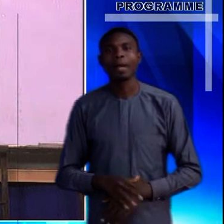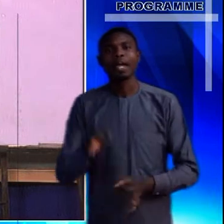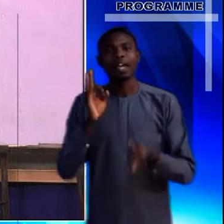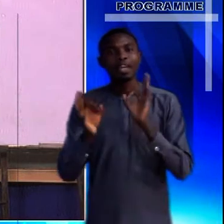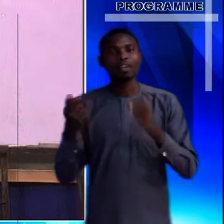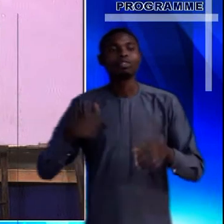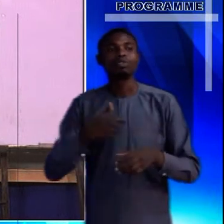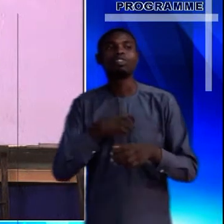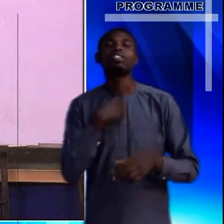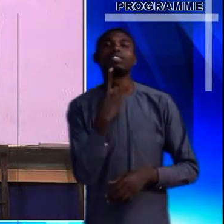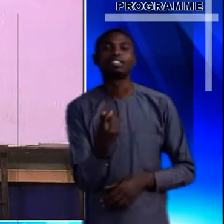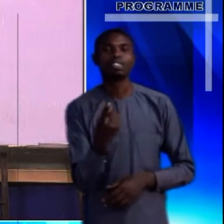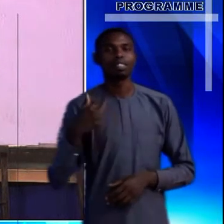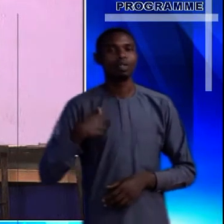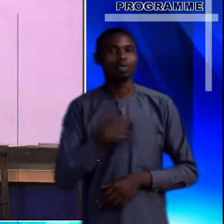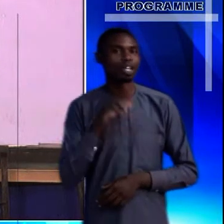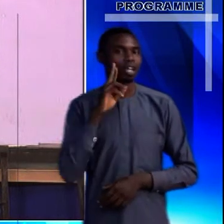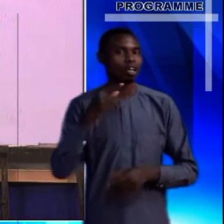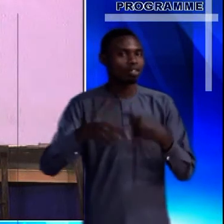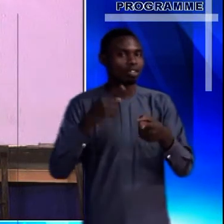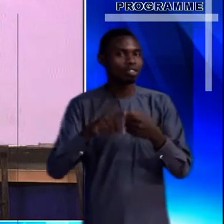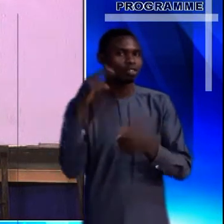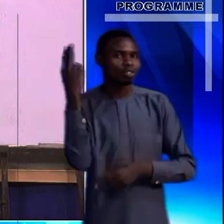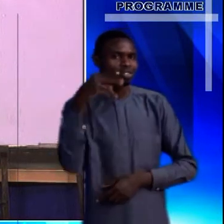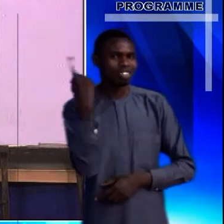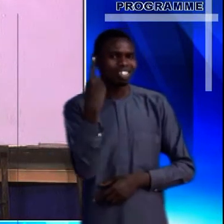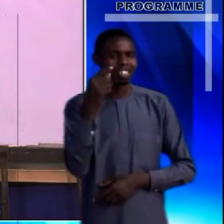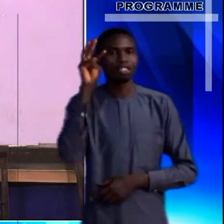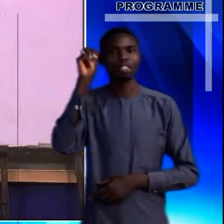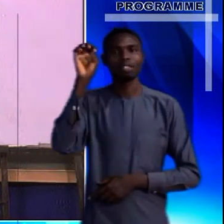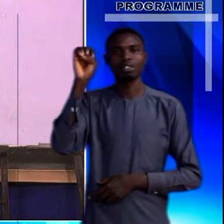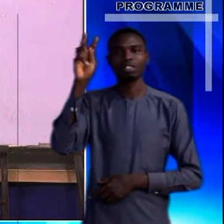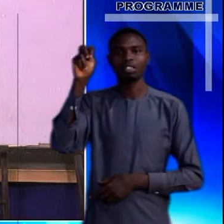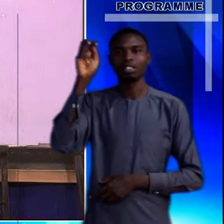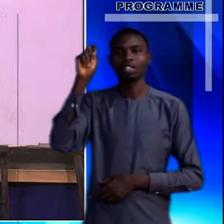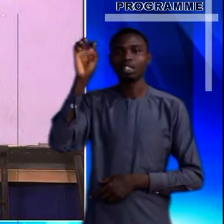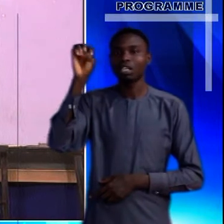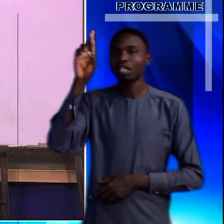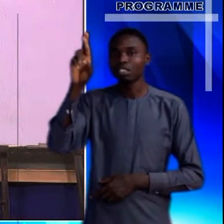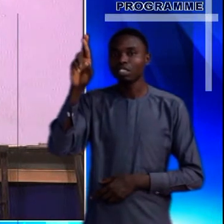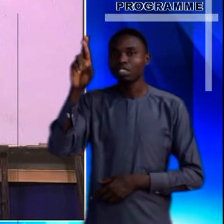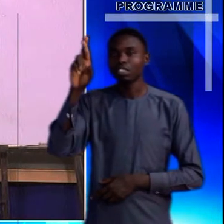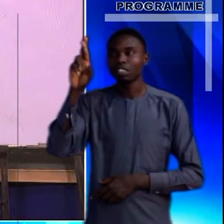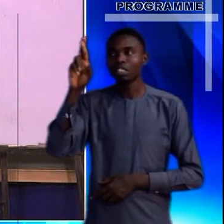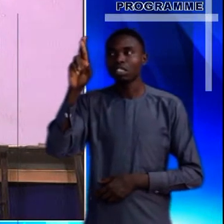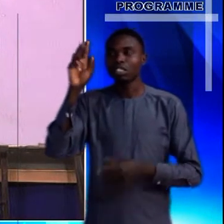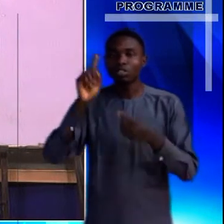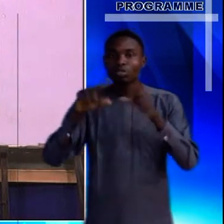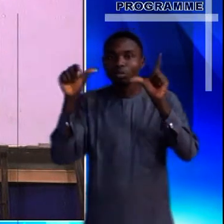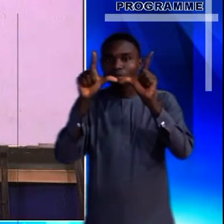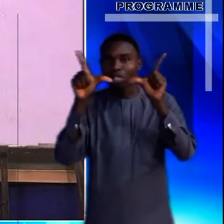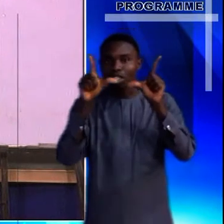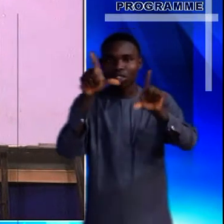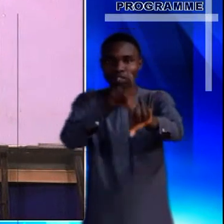use only meter in measuring length, we have very short length and we have a